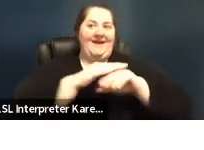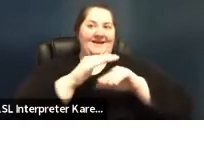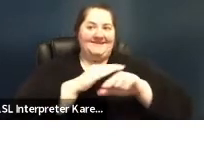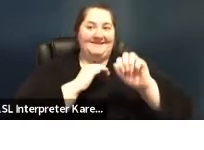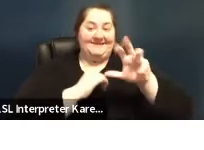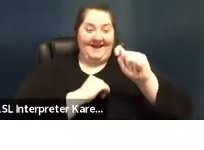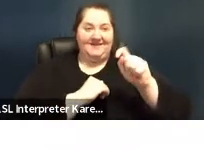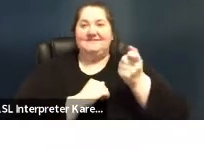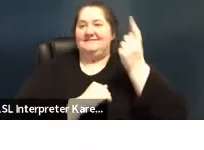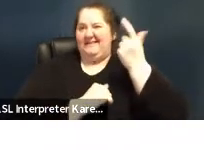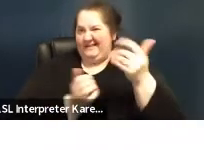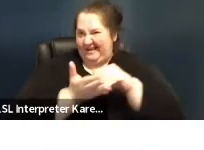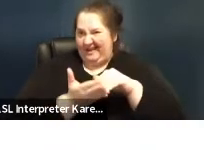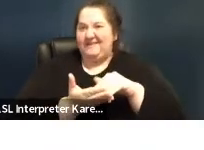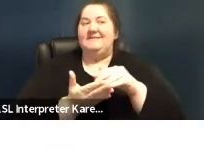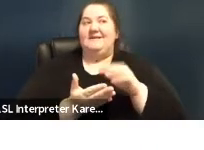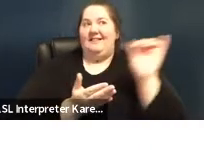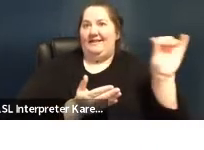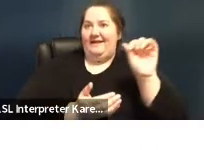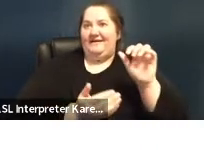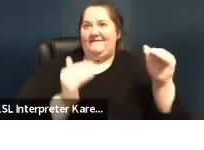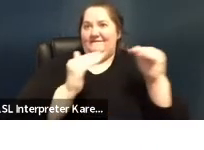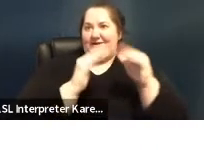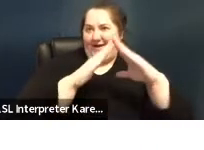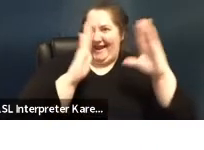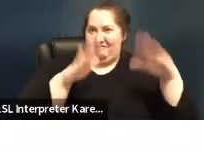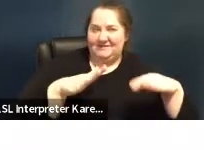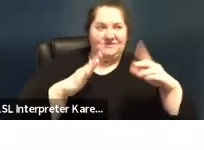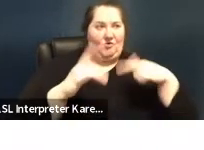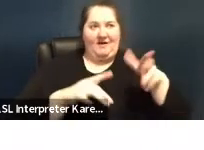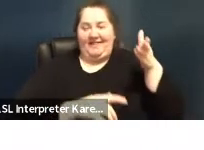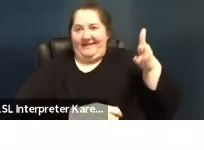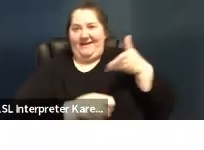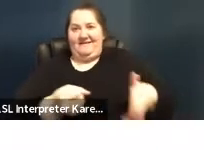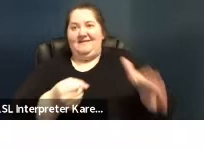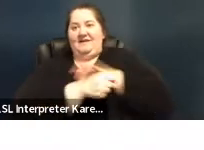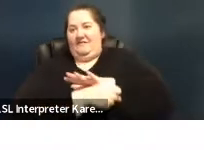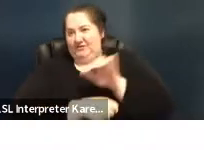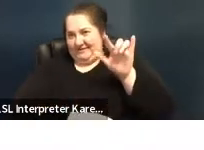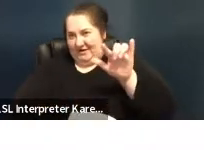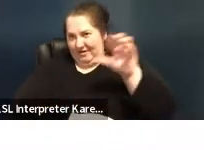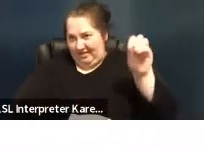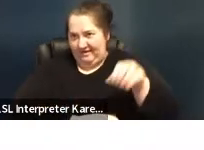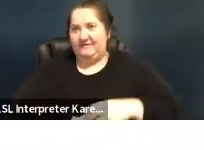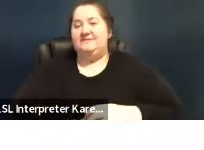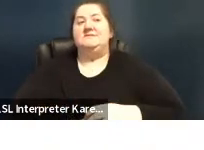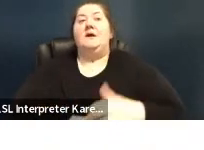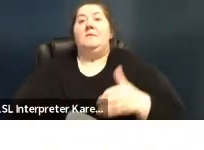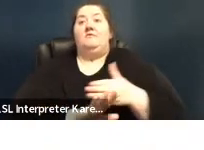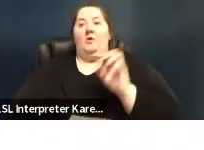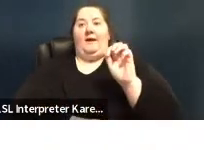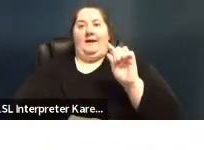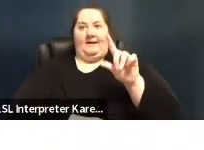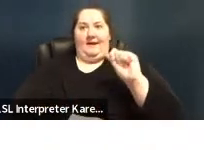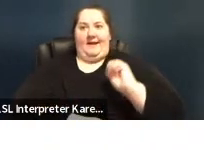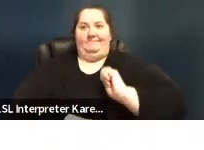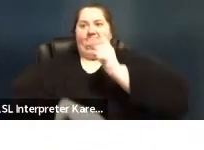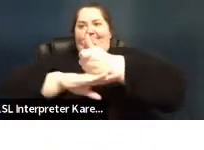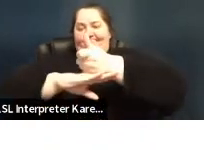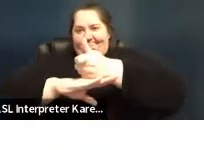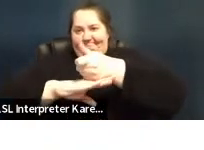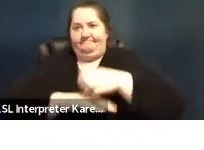the Fair Housing Act was already around and covering airlines before the ADA came into